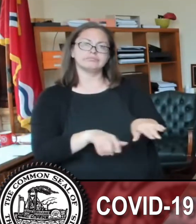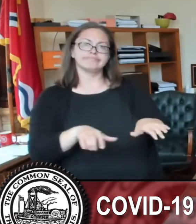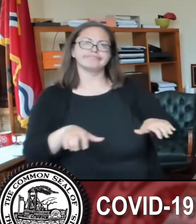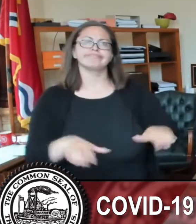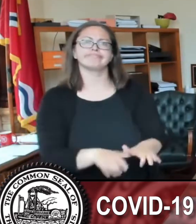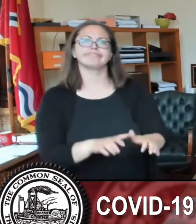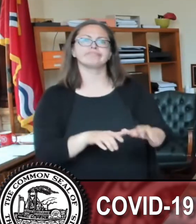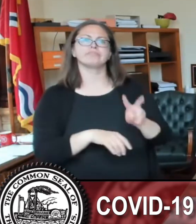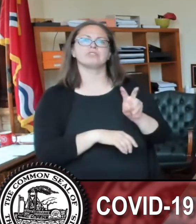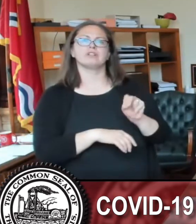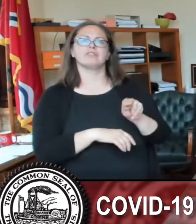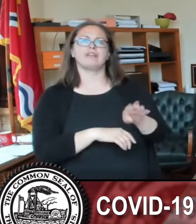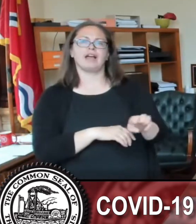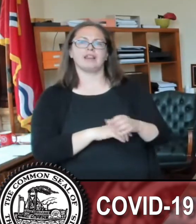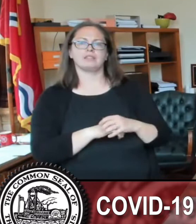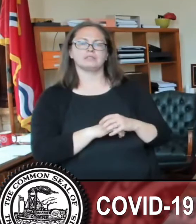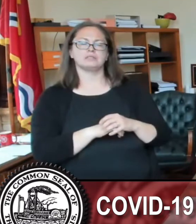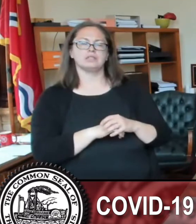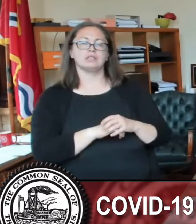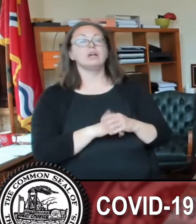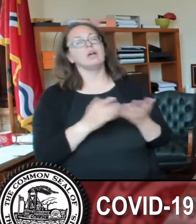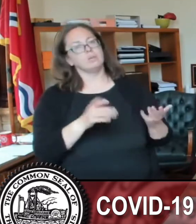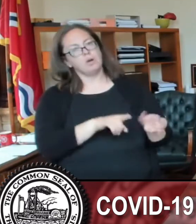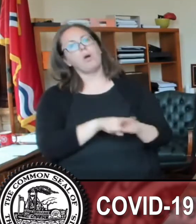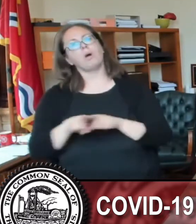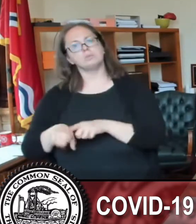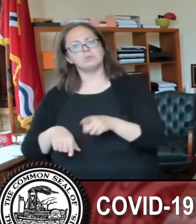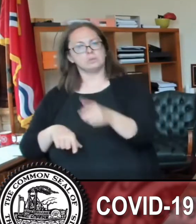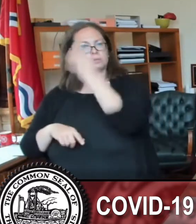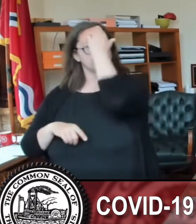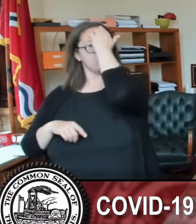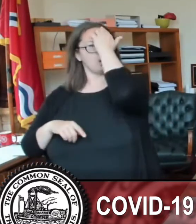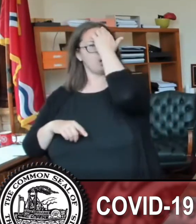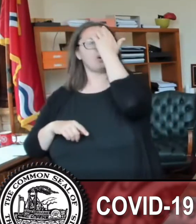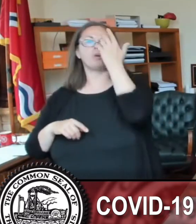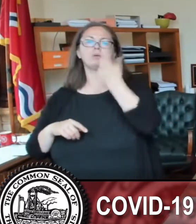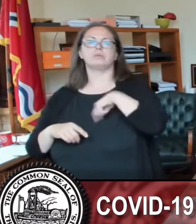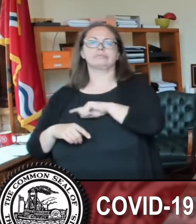perpetrating this violence. You also know, I'm sure, that we are